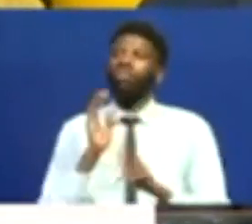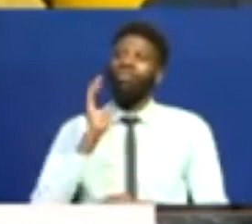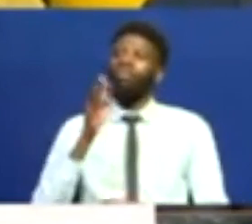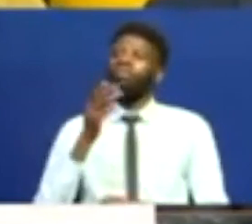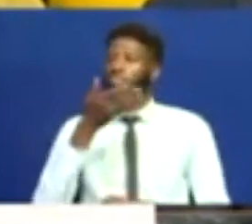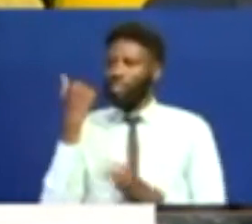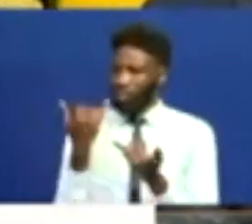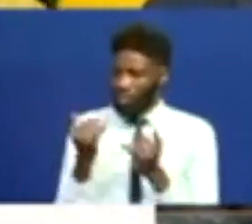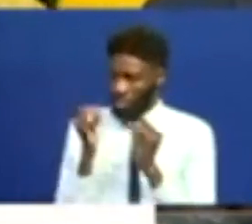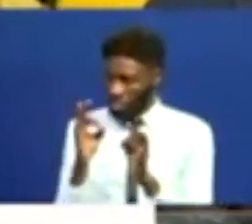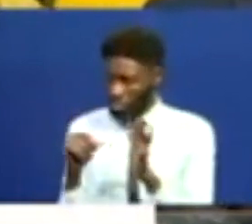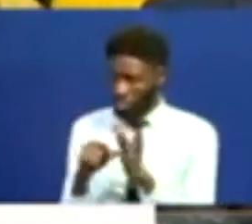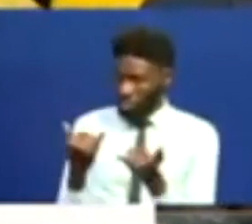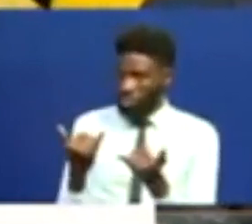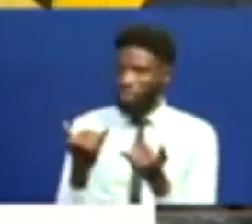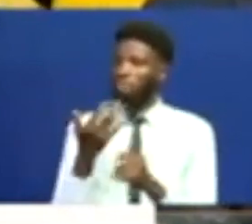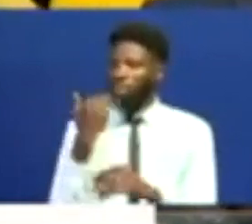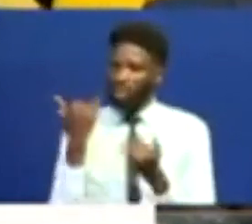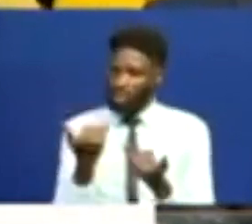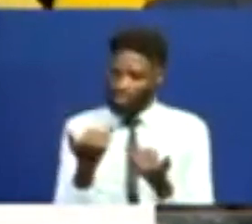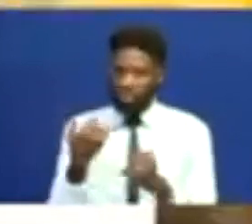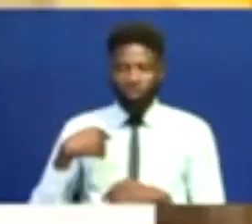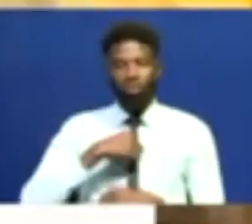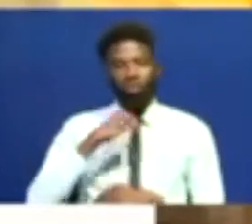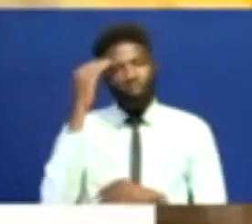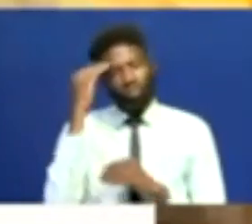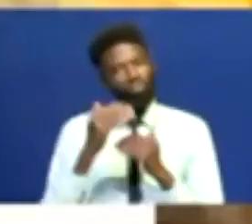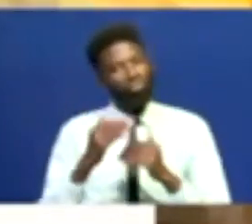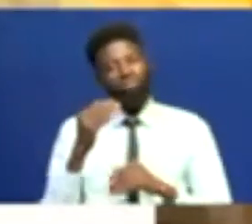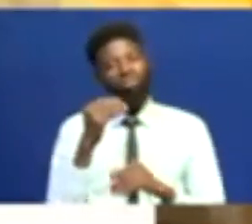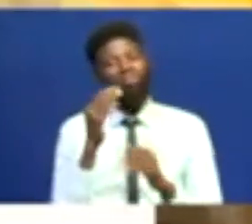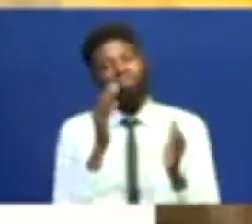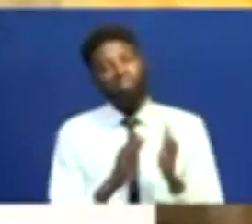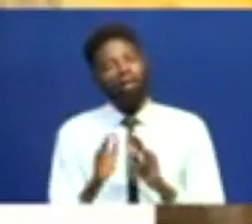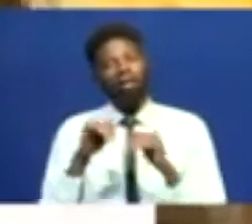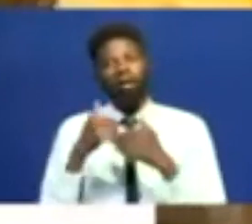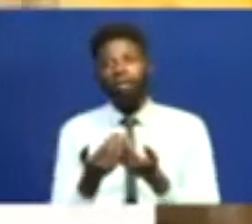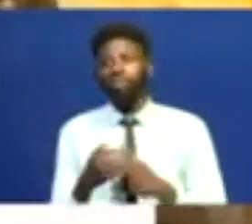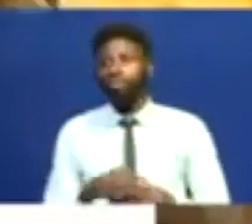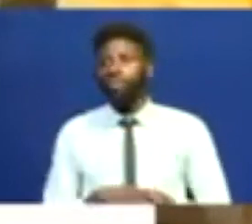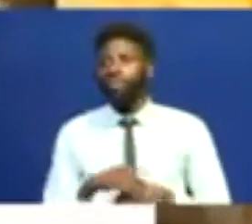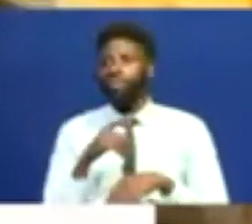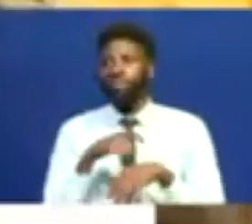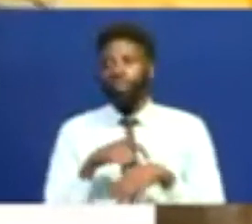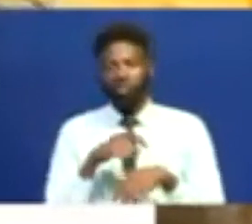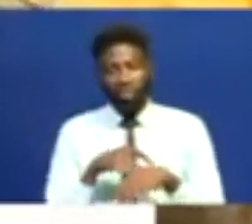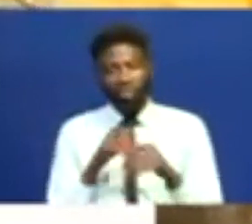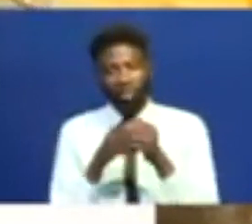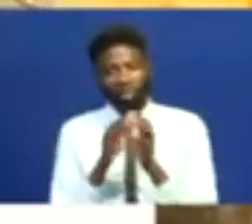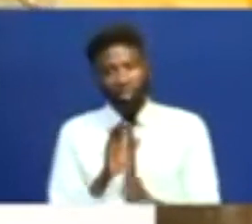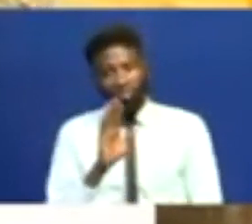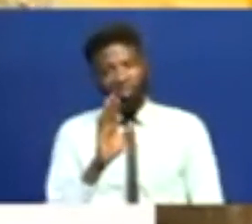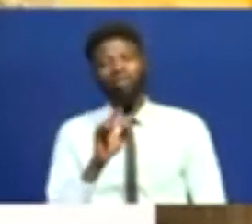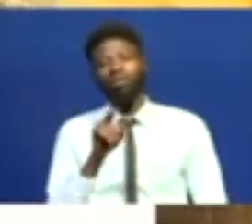kama kinaumana, kiumane saa hii, ndio tujue vile ya kujipanga. In your leadership, these are the true shareholders of your